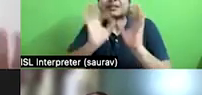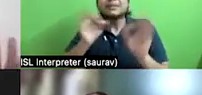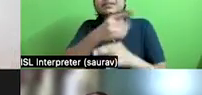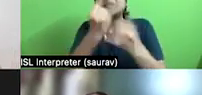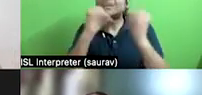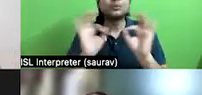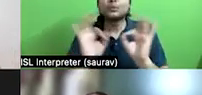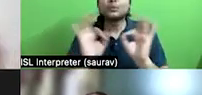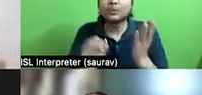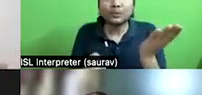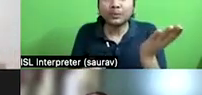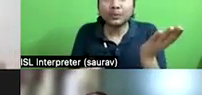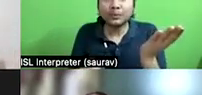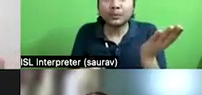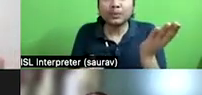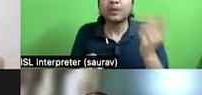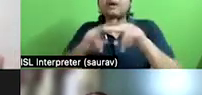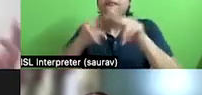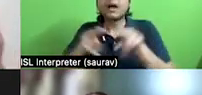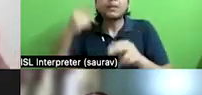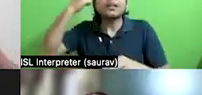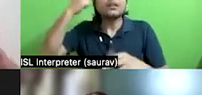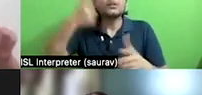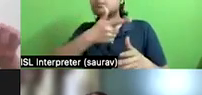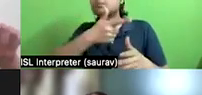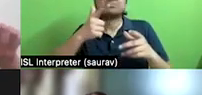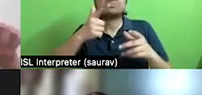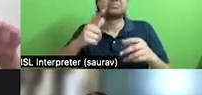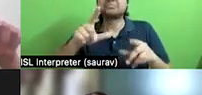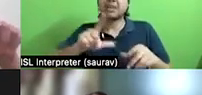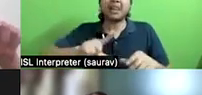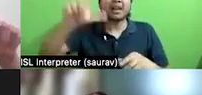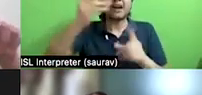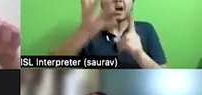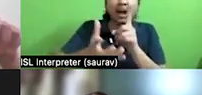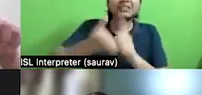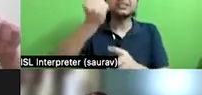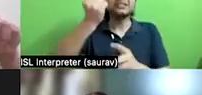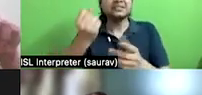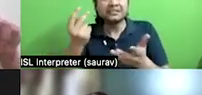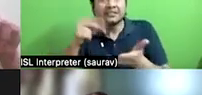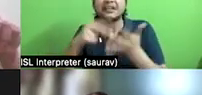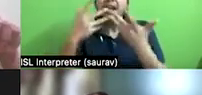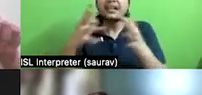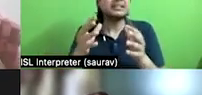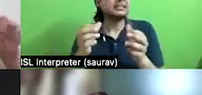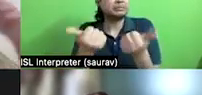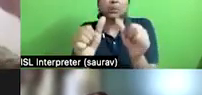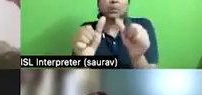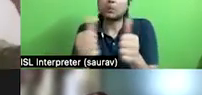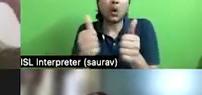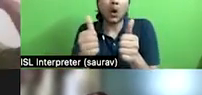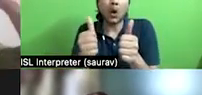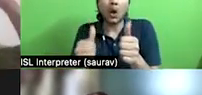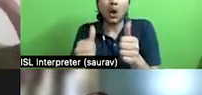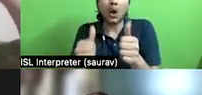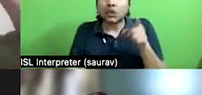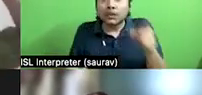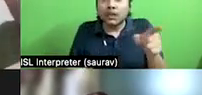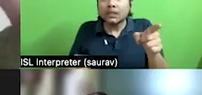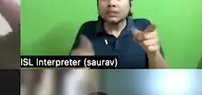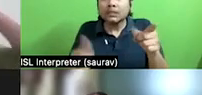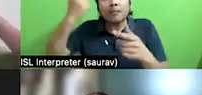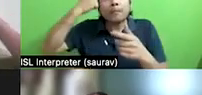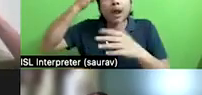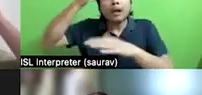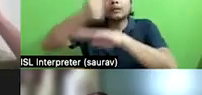person, but the family think life is over. And this becomes what we call a mental model. The